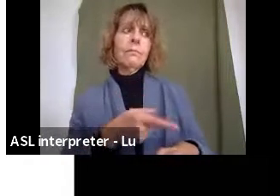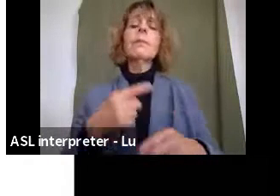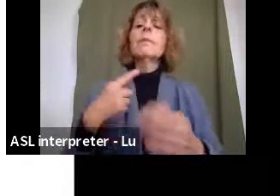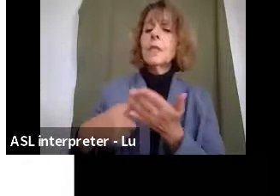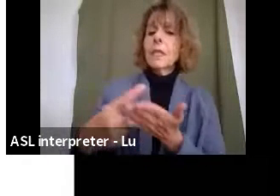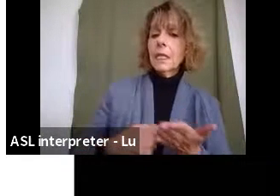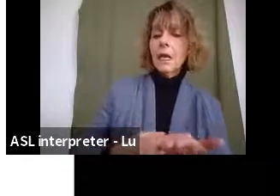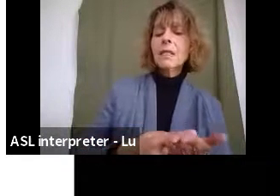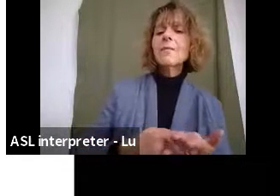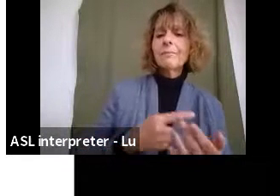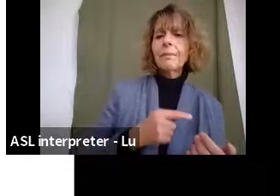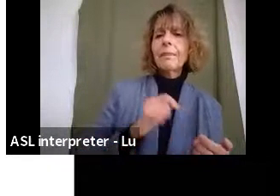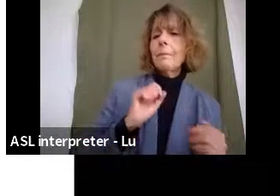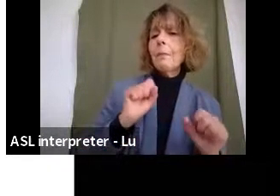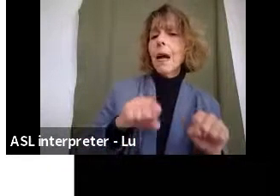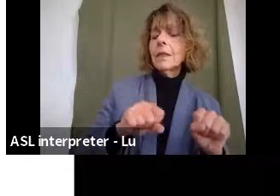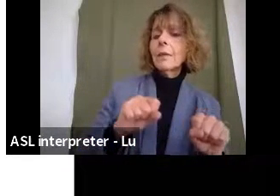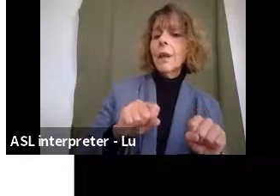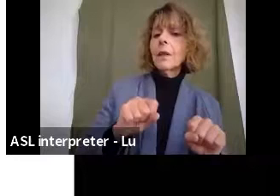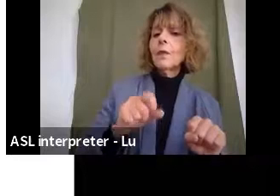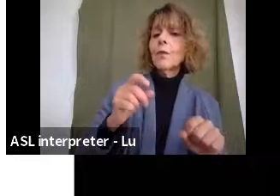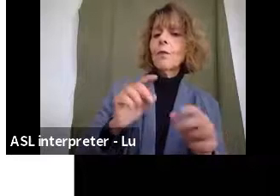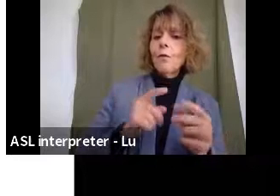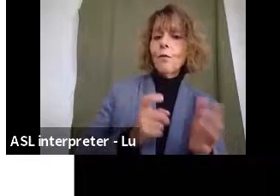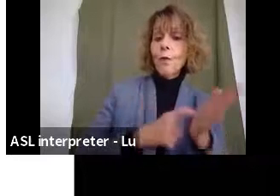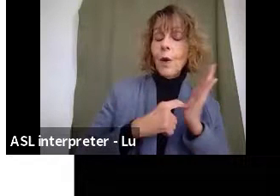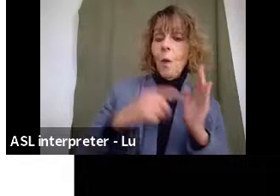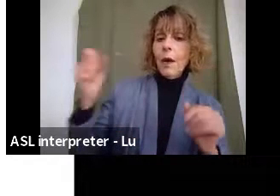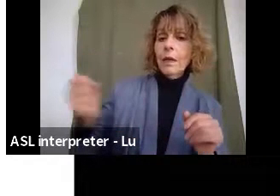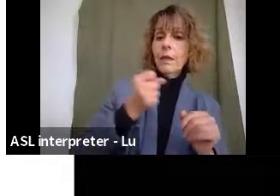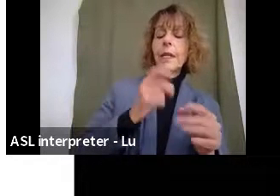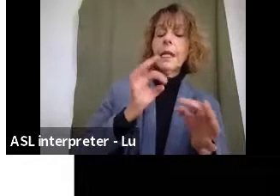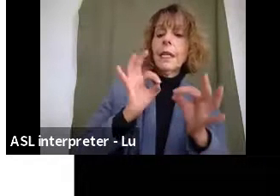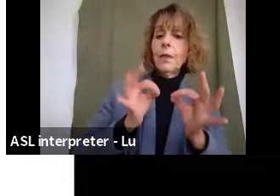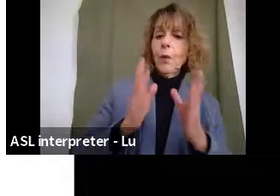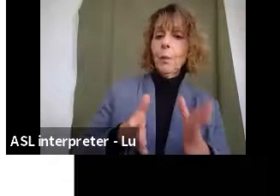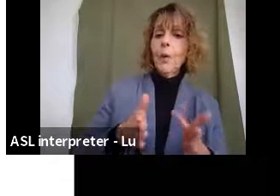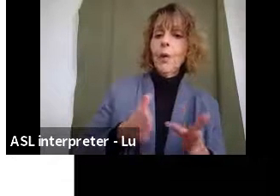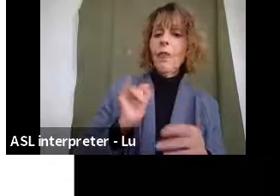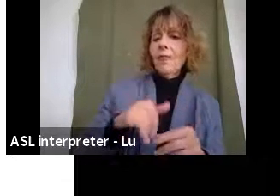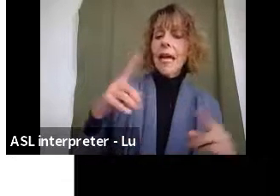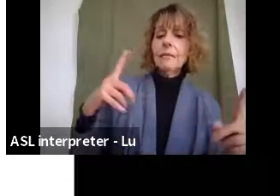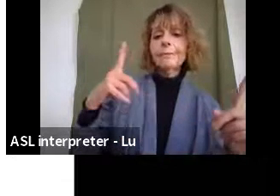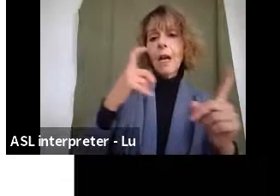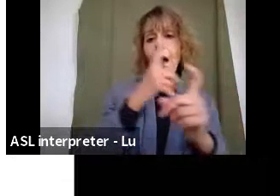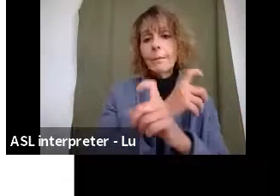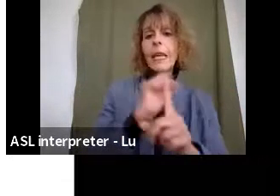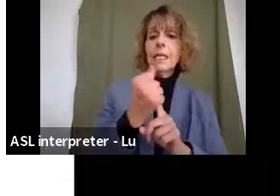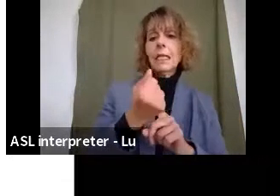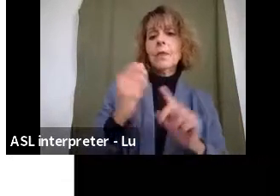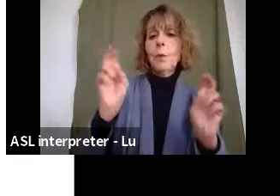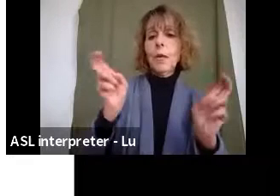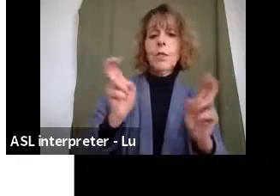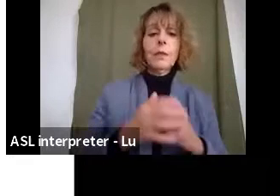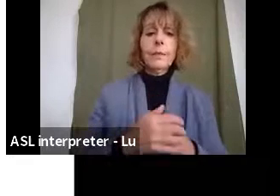place where it would be appropriate, would be considered a complex situation. There's some discussion in